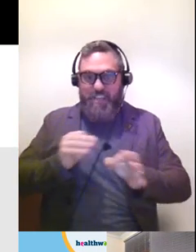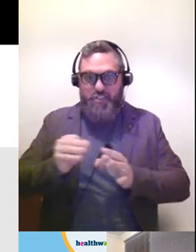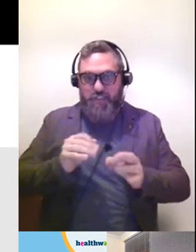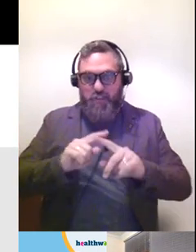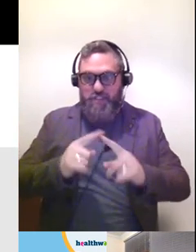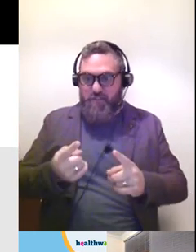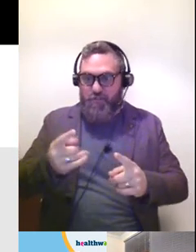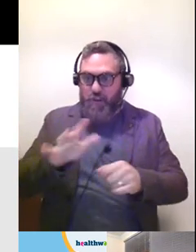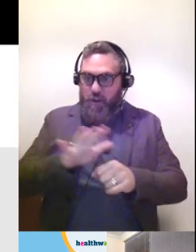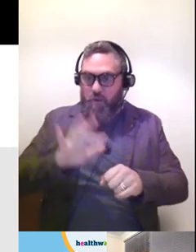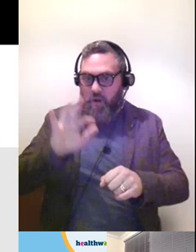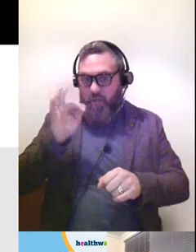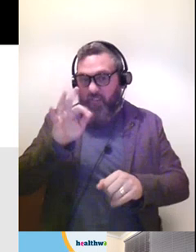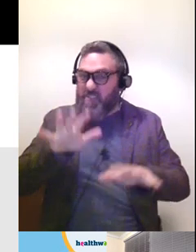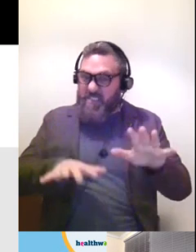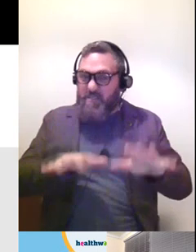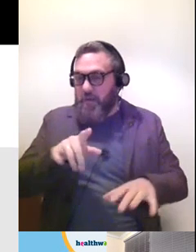local authority areas.